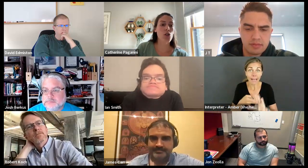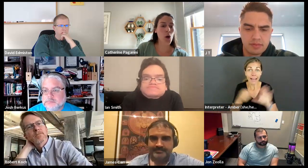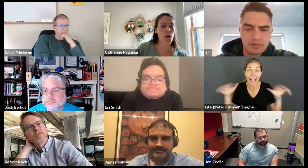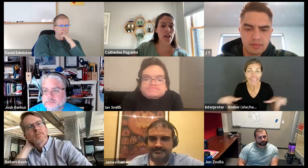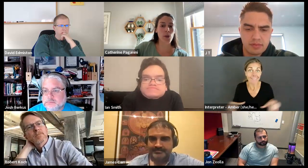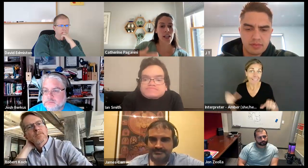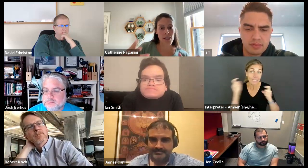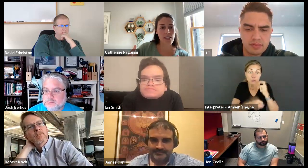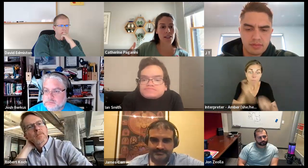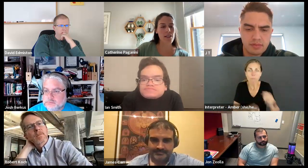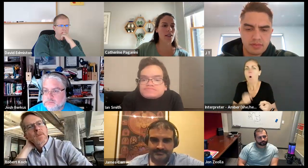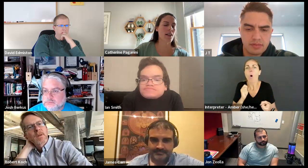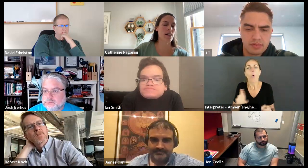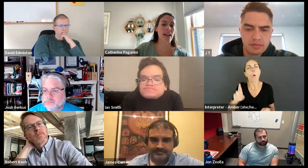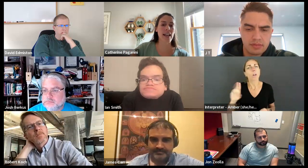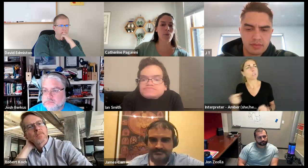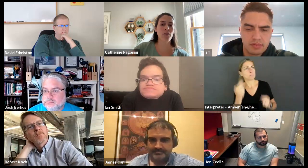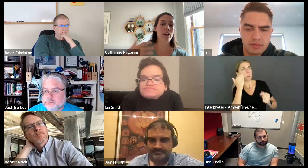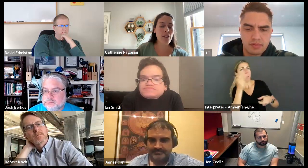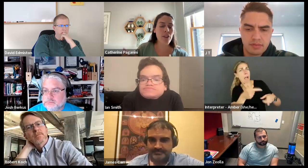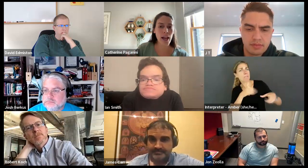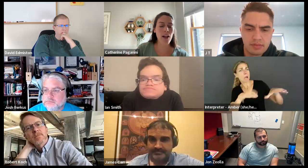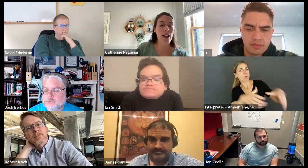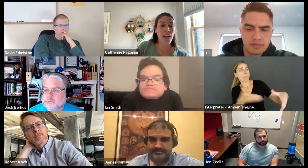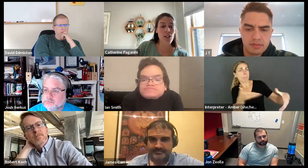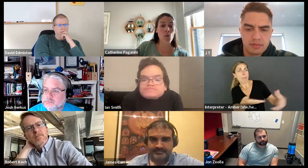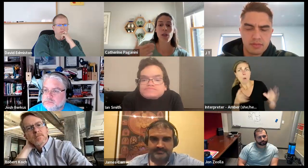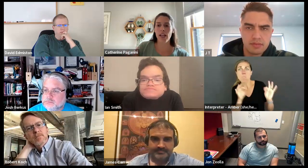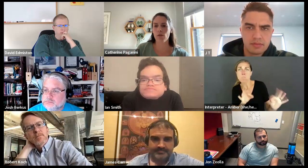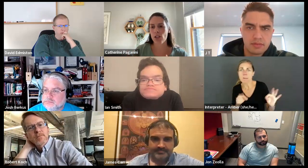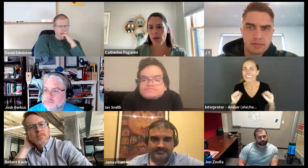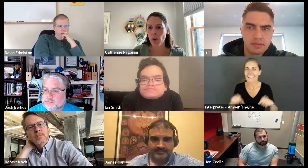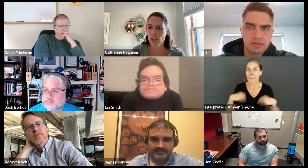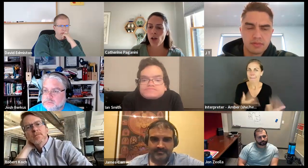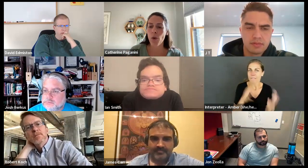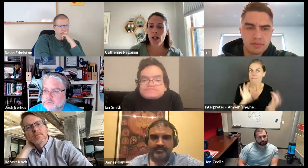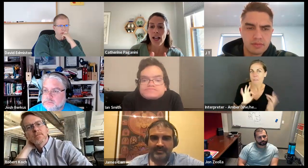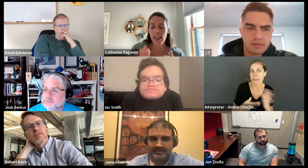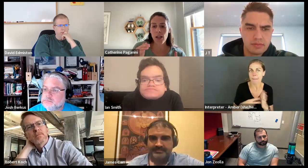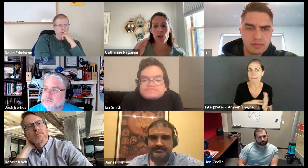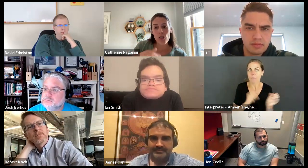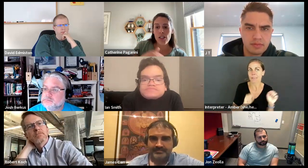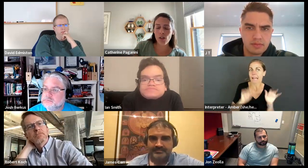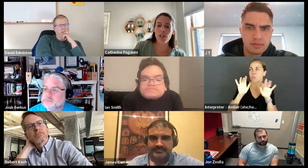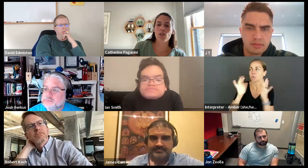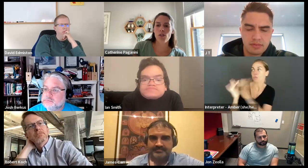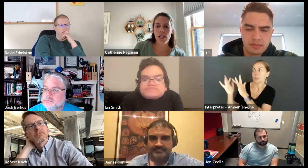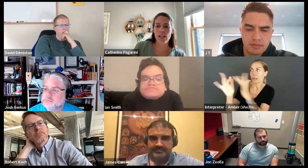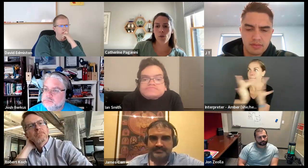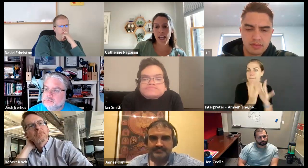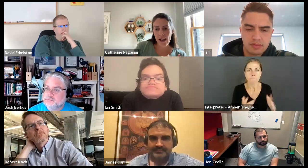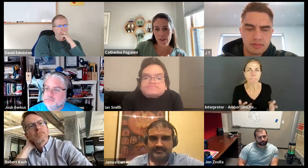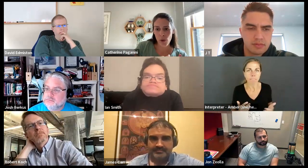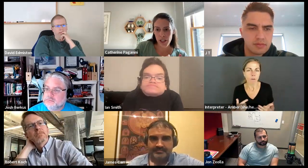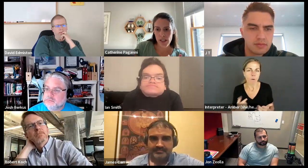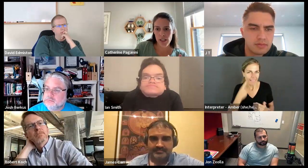just know that we exist, that can provide feedback, and so we can reach them, right? So I think we should still continue to do that.